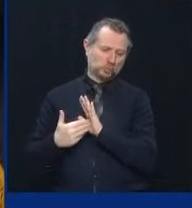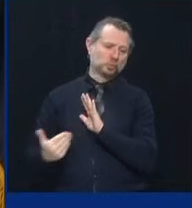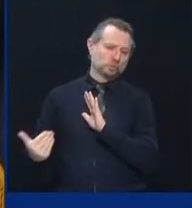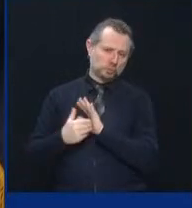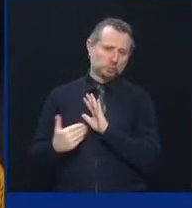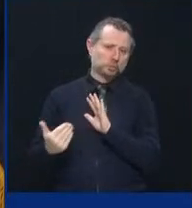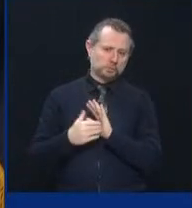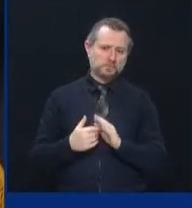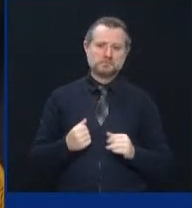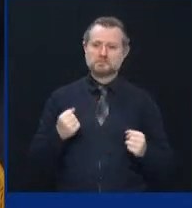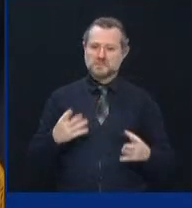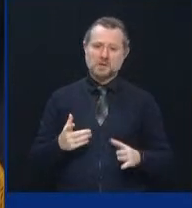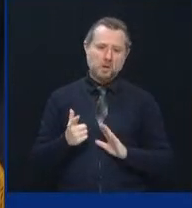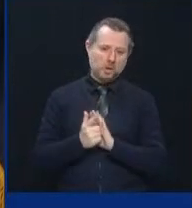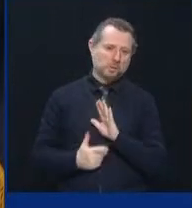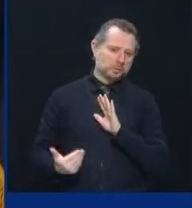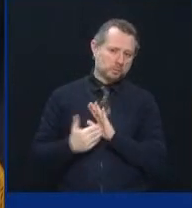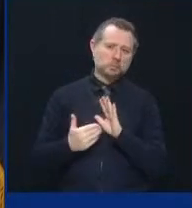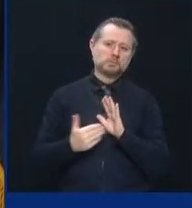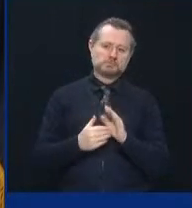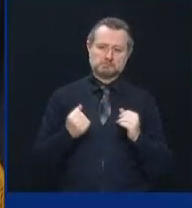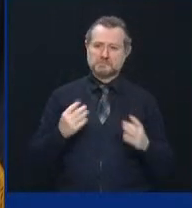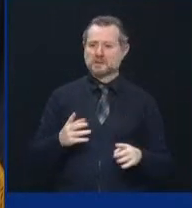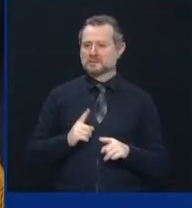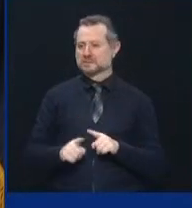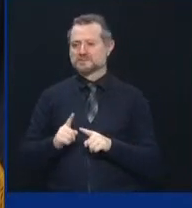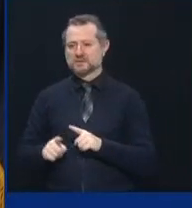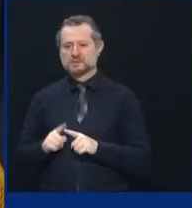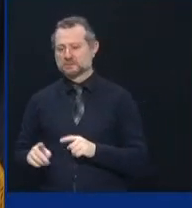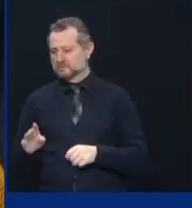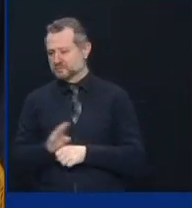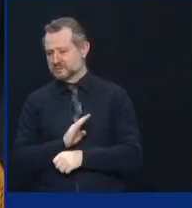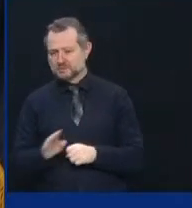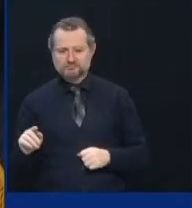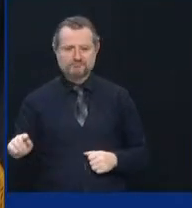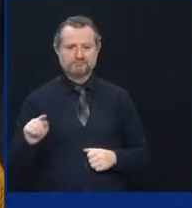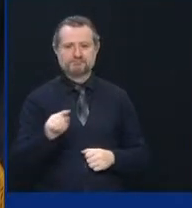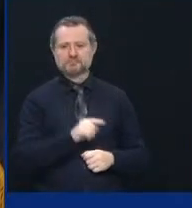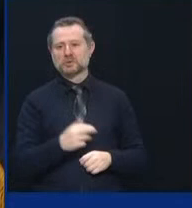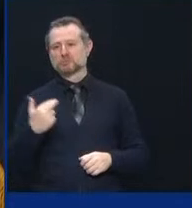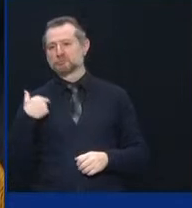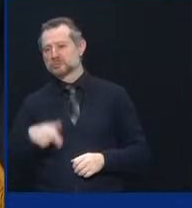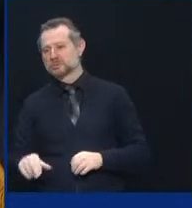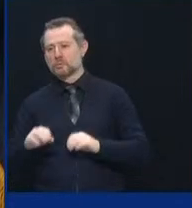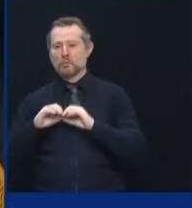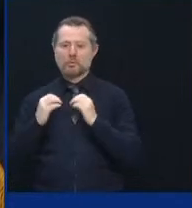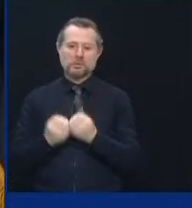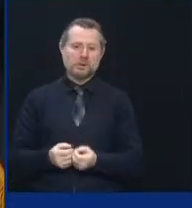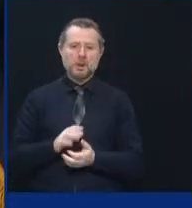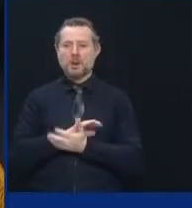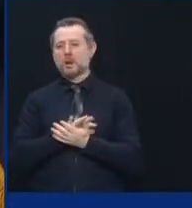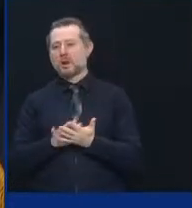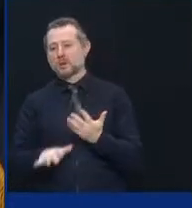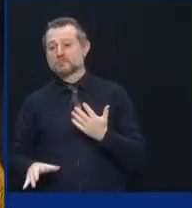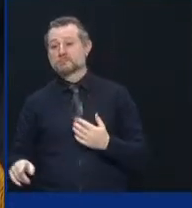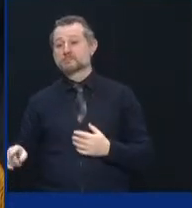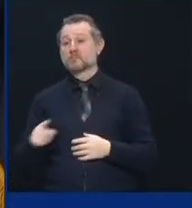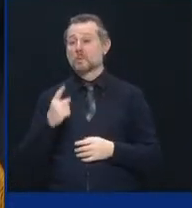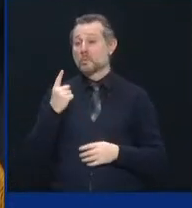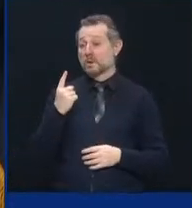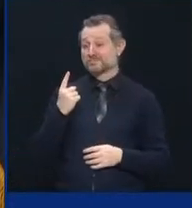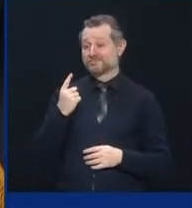lawsuits from a whole host of businesses, religious organizations, right? Everyone understands the